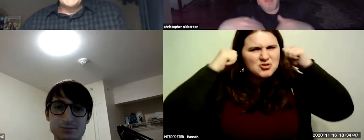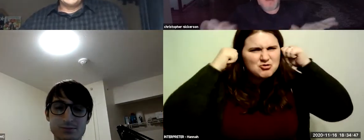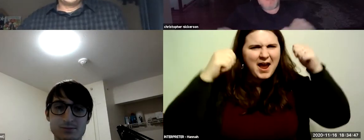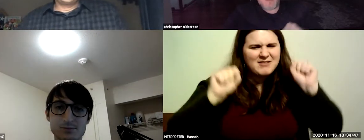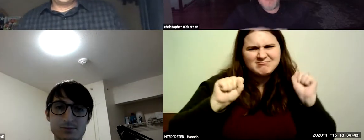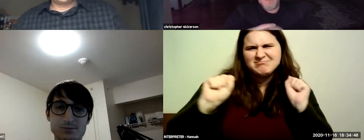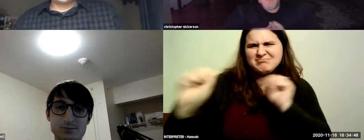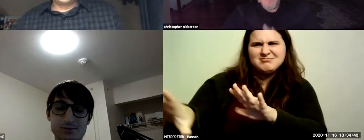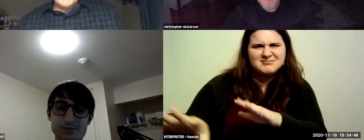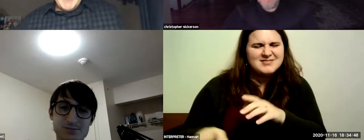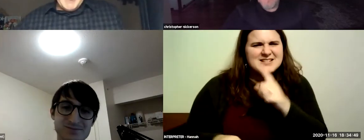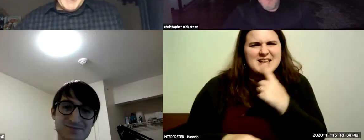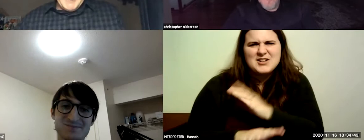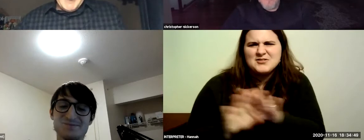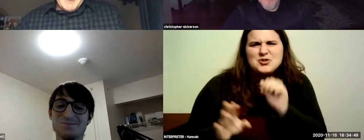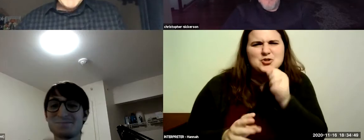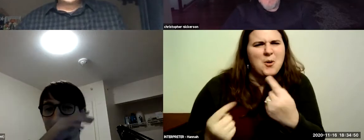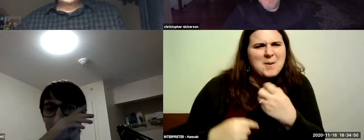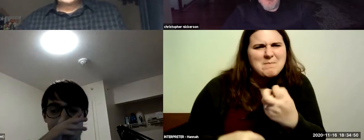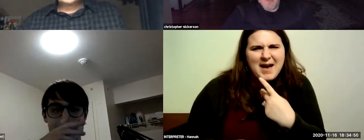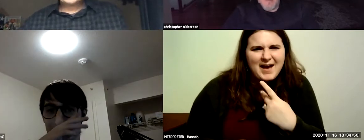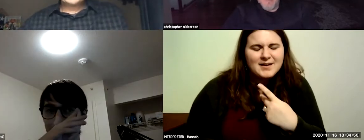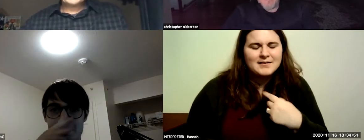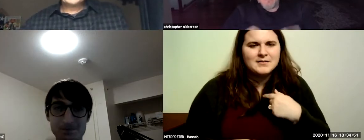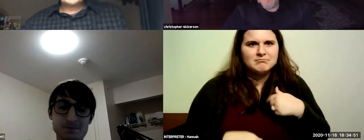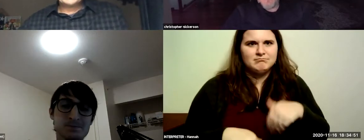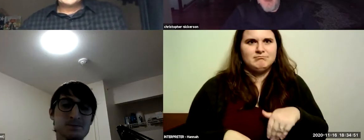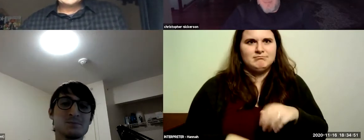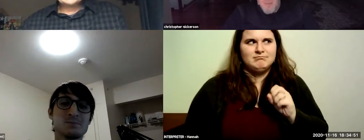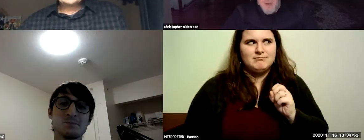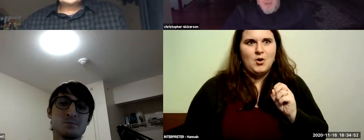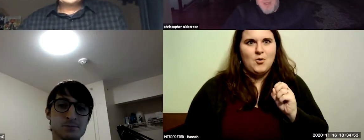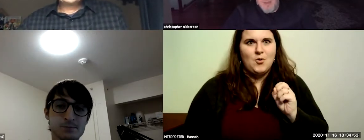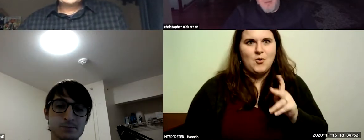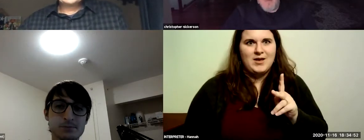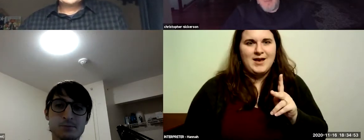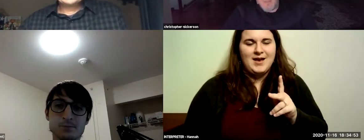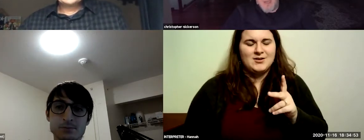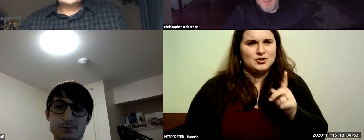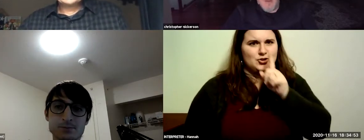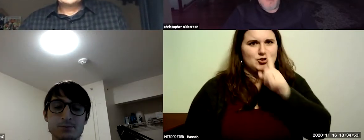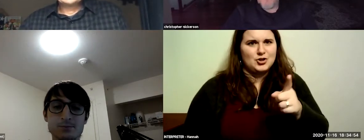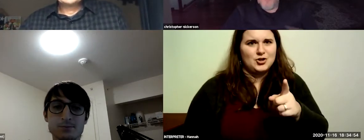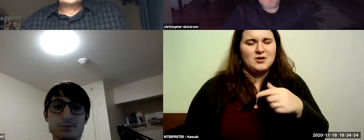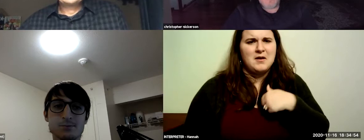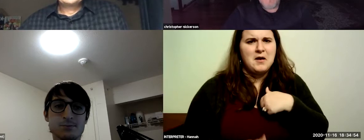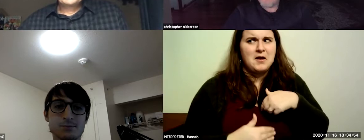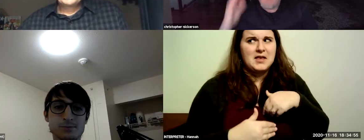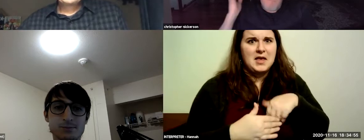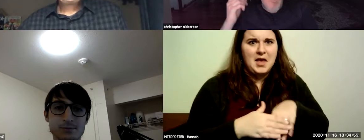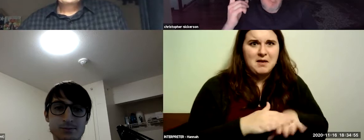threw them outside, and that was it. And so I was like, okay. And so, you know, I'm coming in, and everything was kind of fine. And of